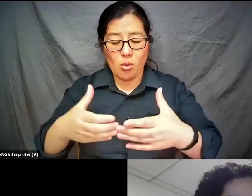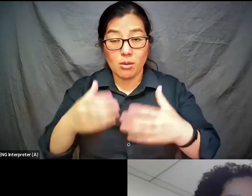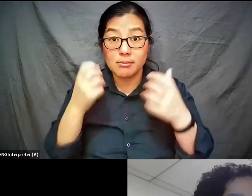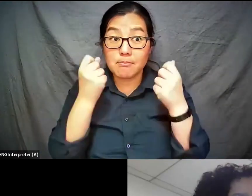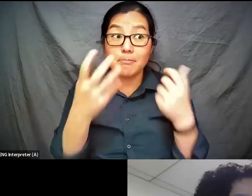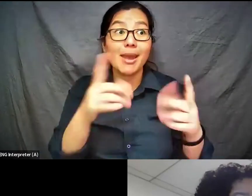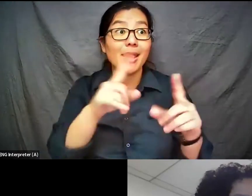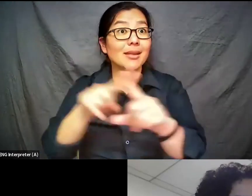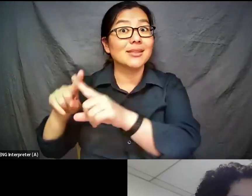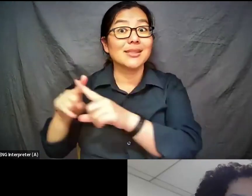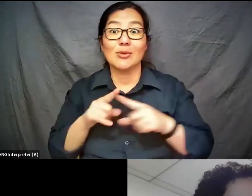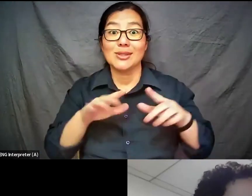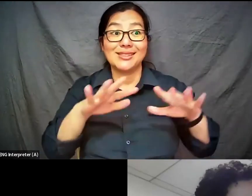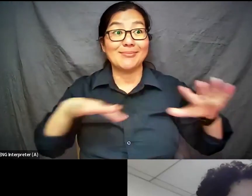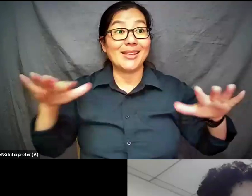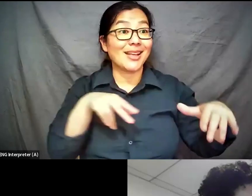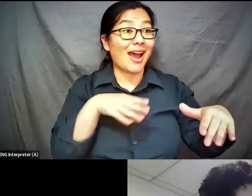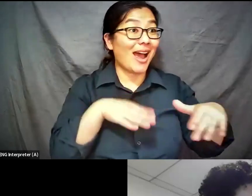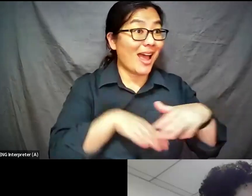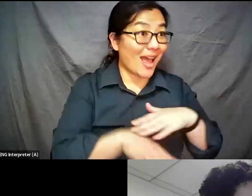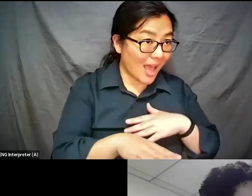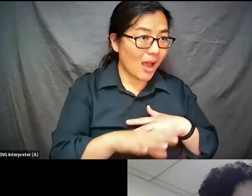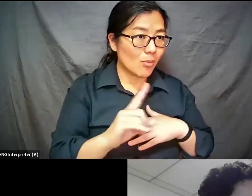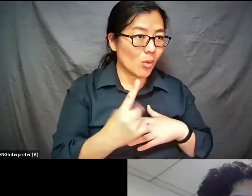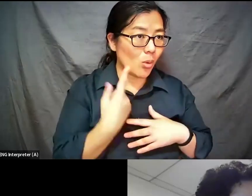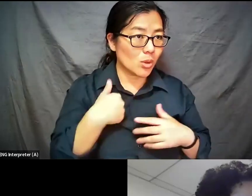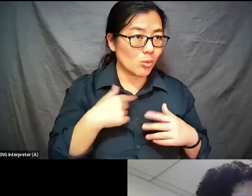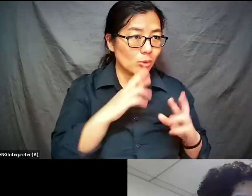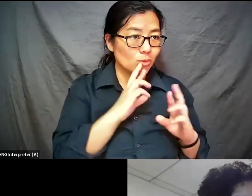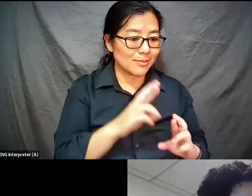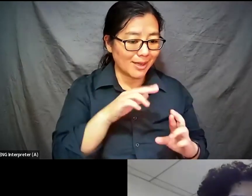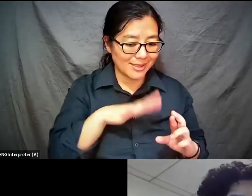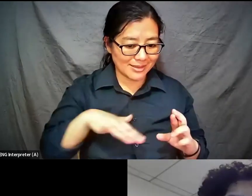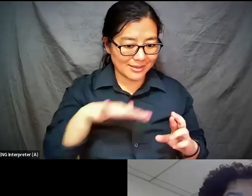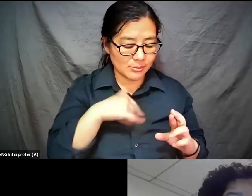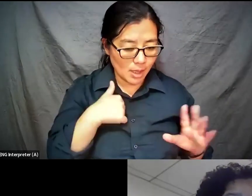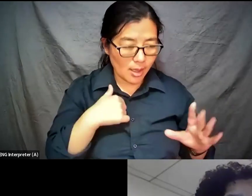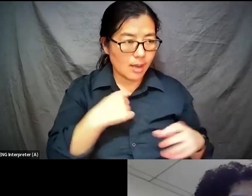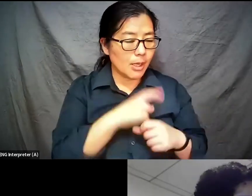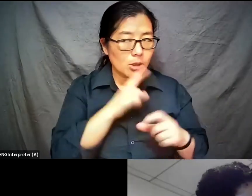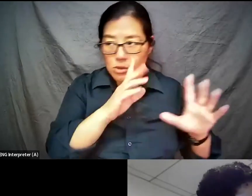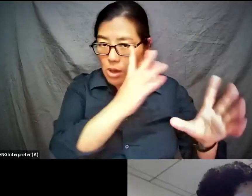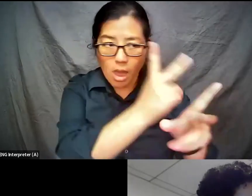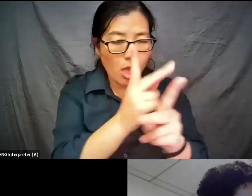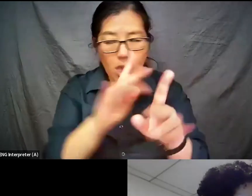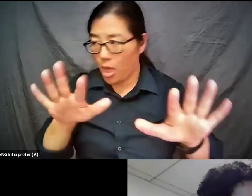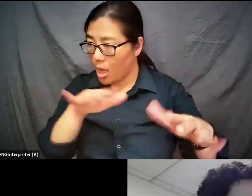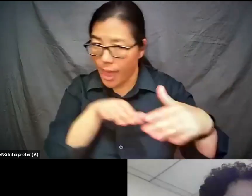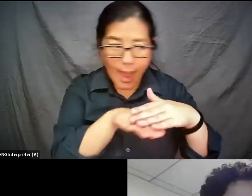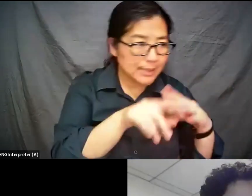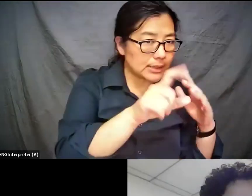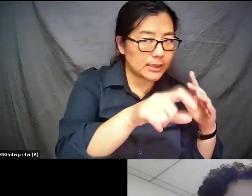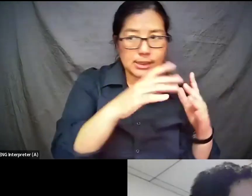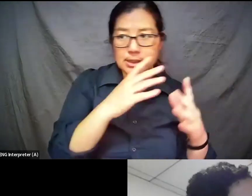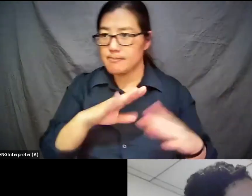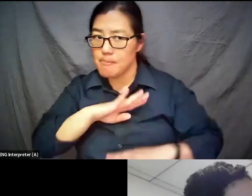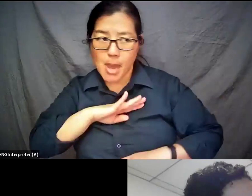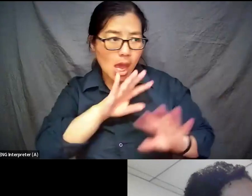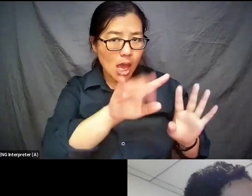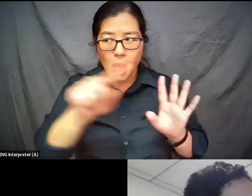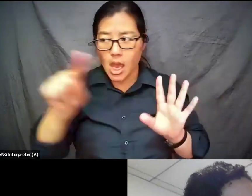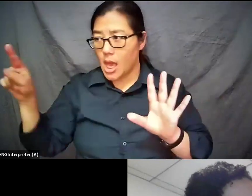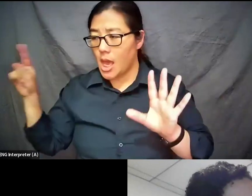Lotus to shine in that. And when we were able to do those things in tandem and in concert. I just